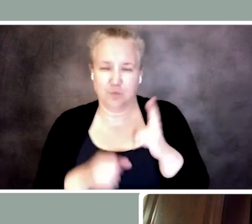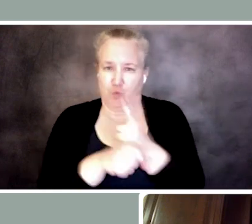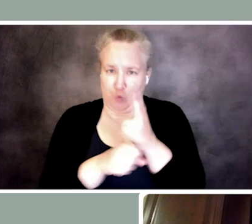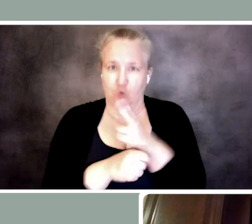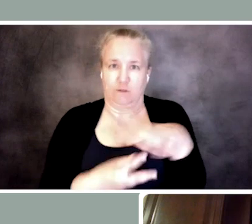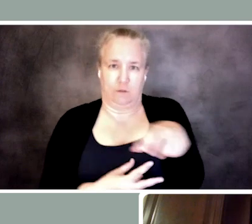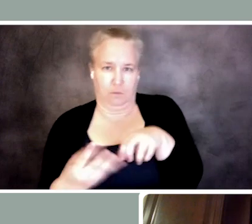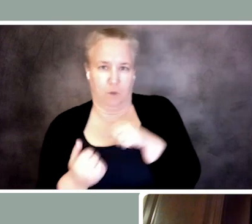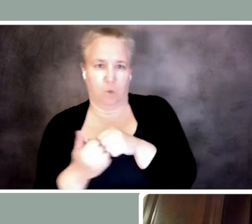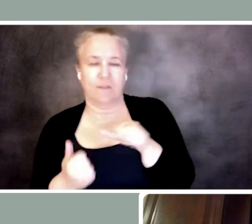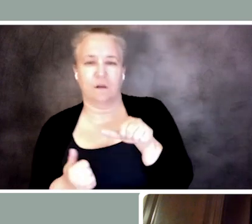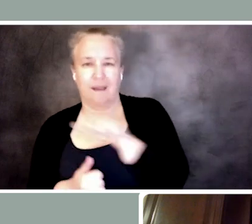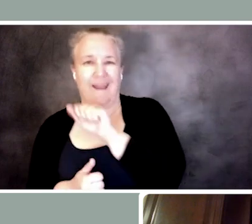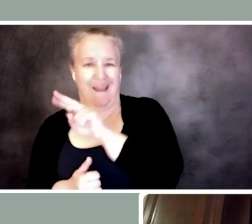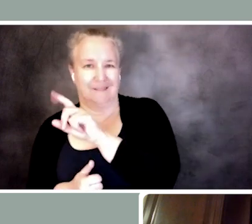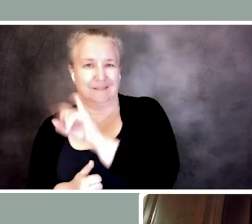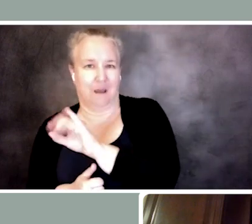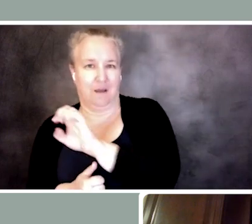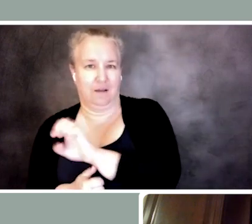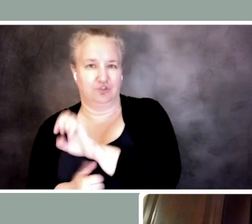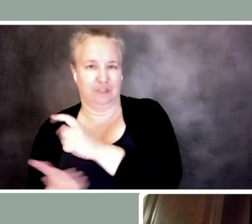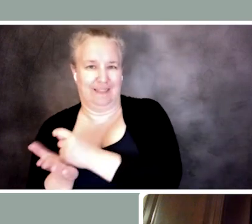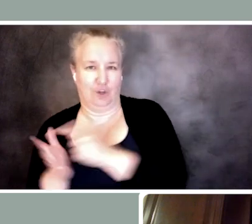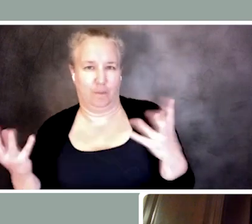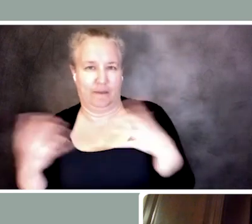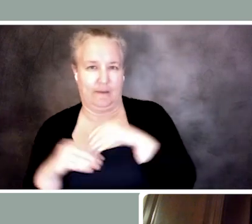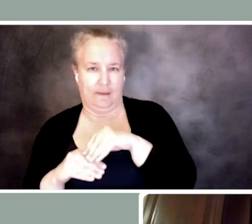combination with an anti-estrogen therapy, either the